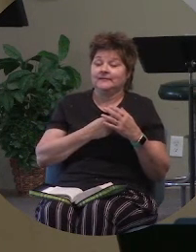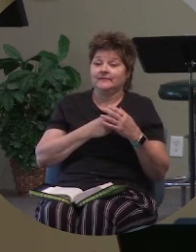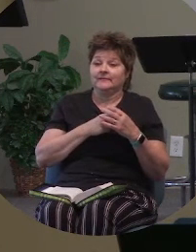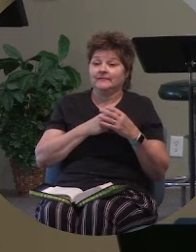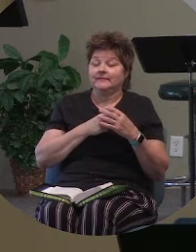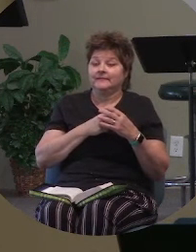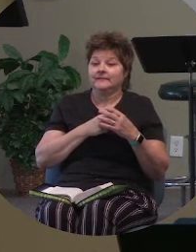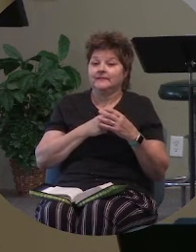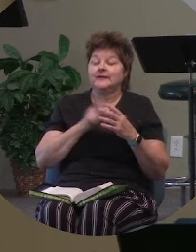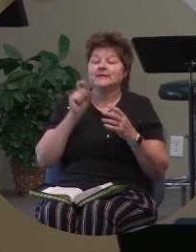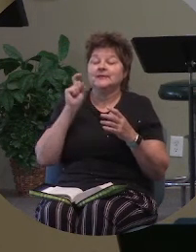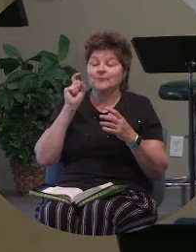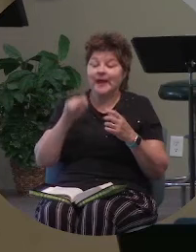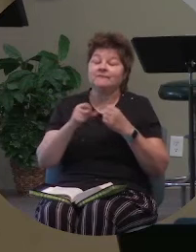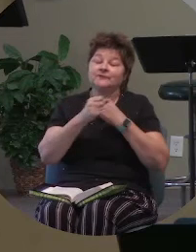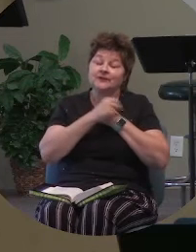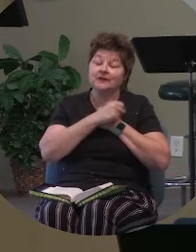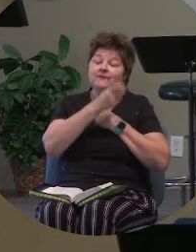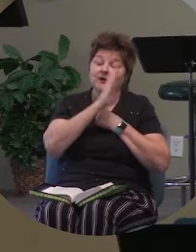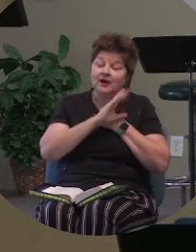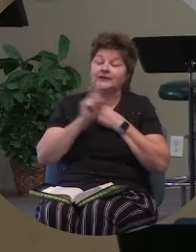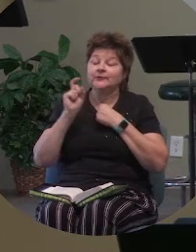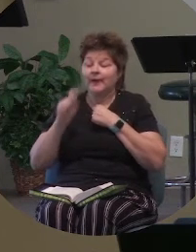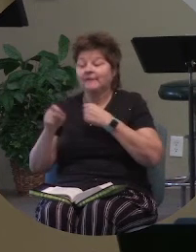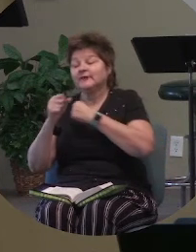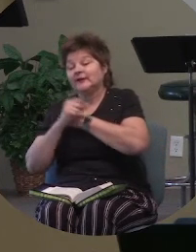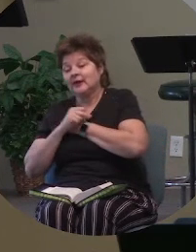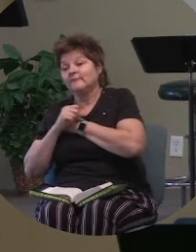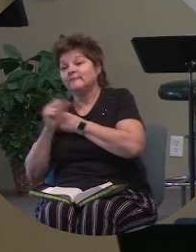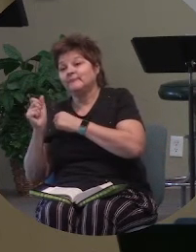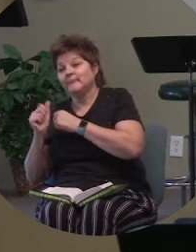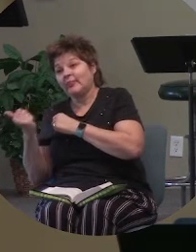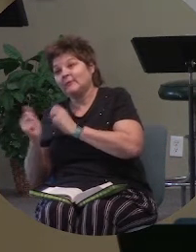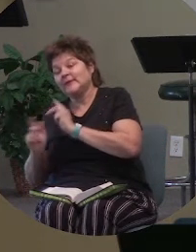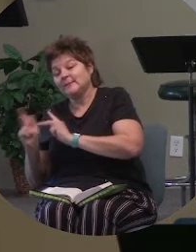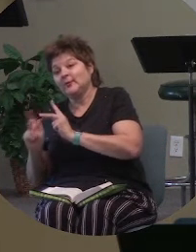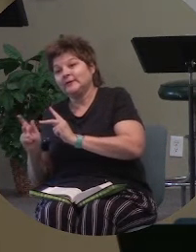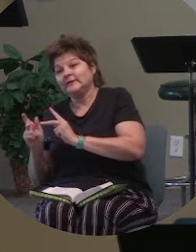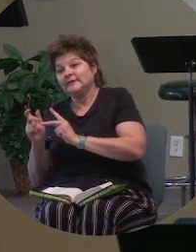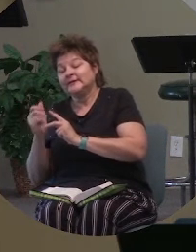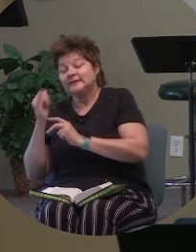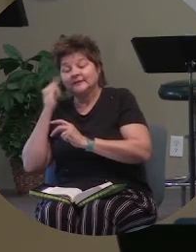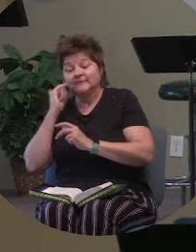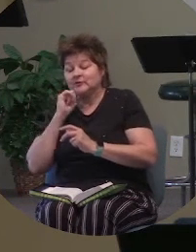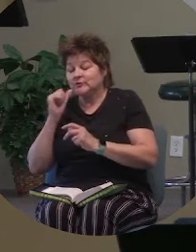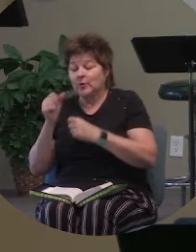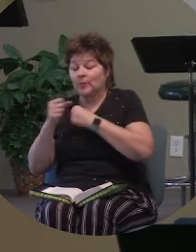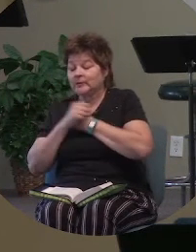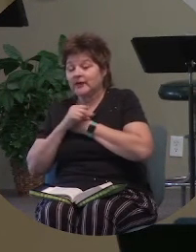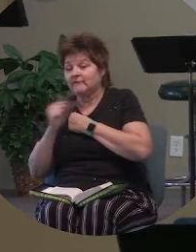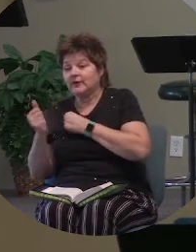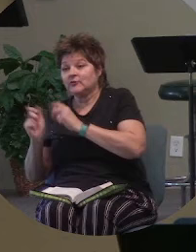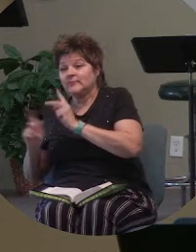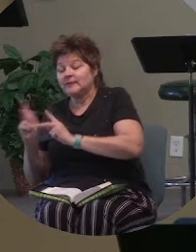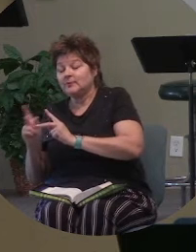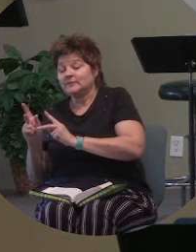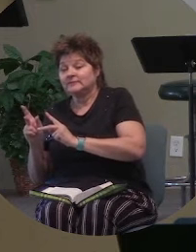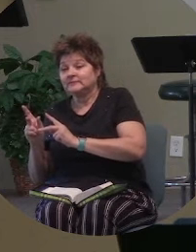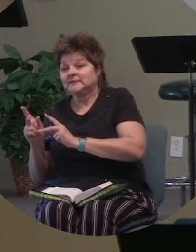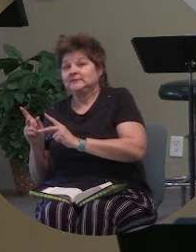you got to love God and you got to love other people. If you don't love other people, man, you got a problem. And if it's your own flesh and blood,